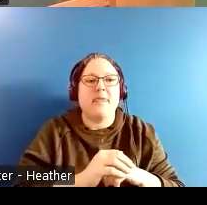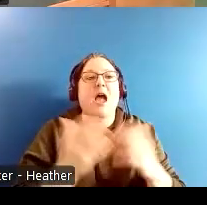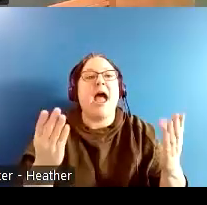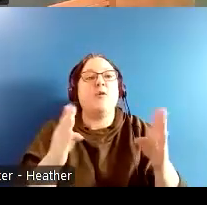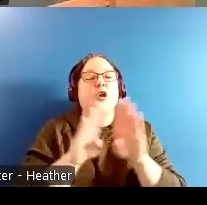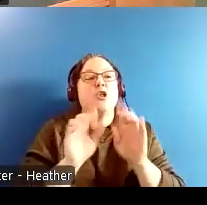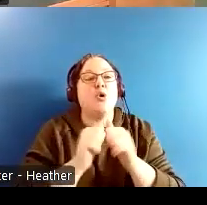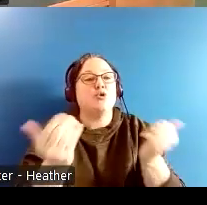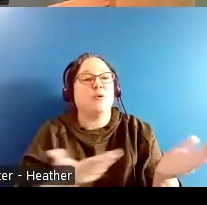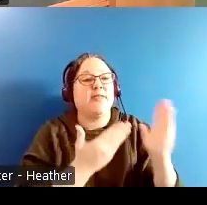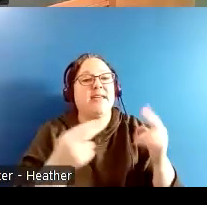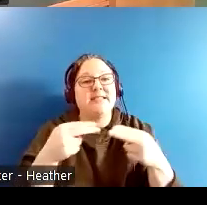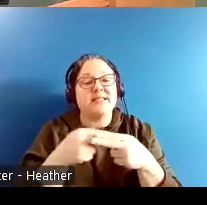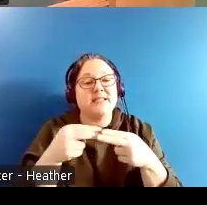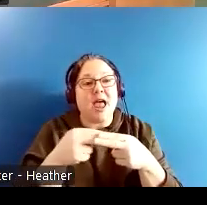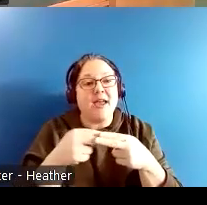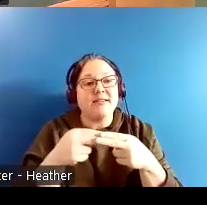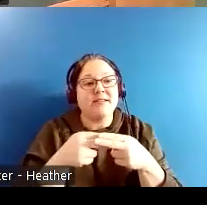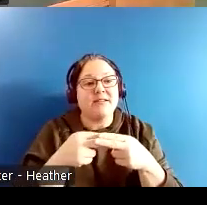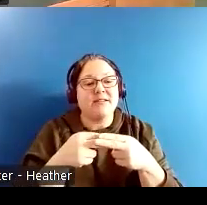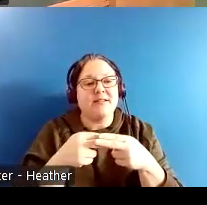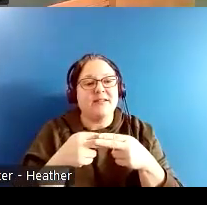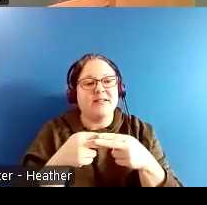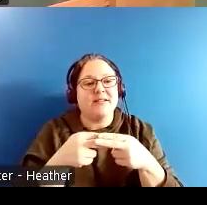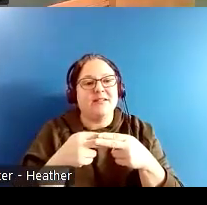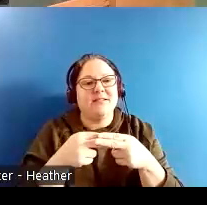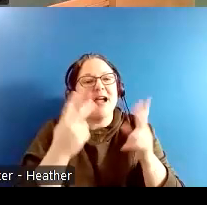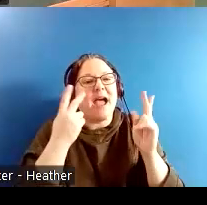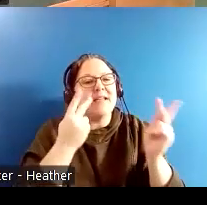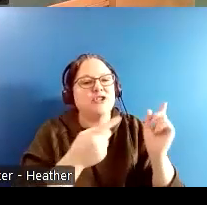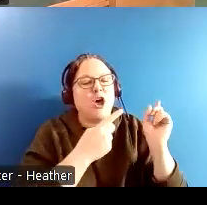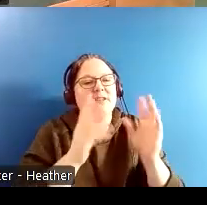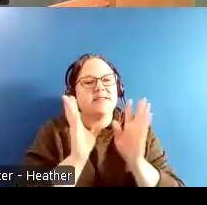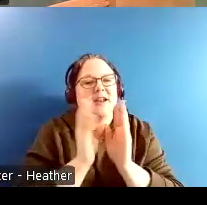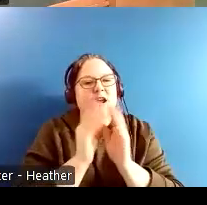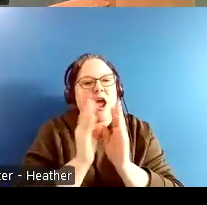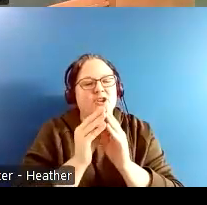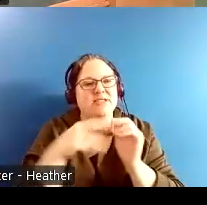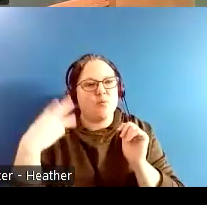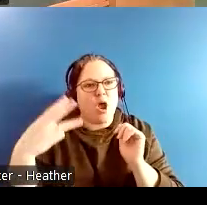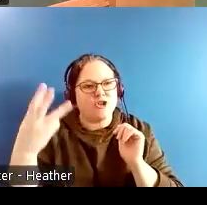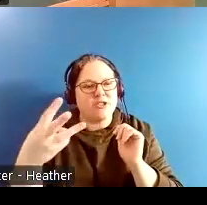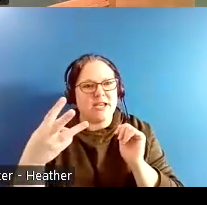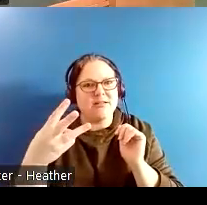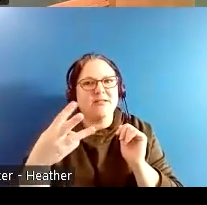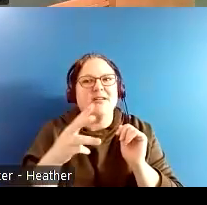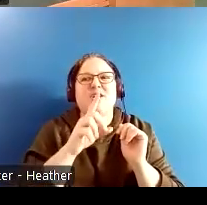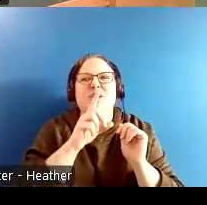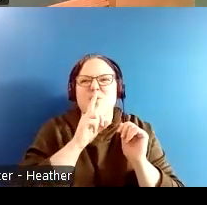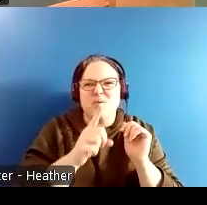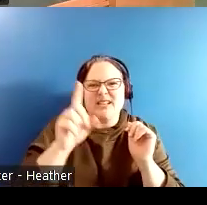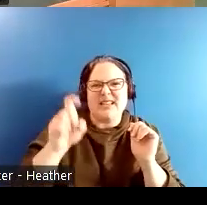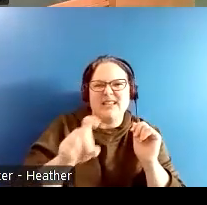slide. This is a classic slide I saw at the implementation science conferences in Washington, where you'd really need what's called